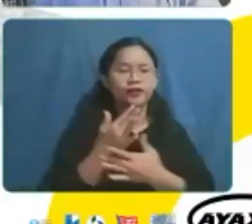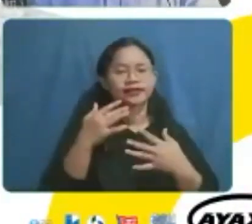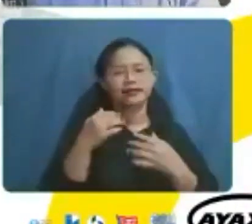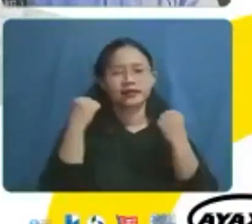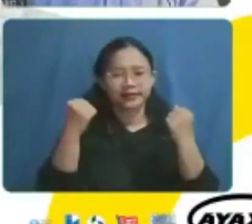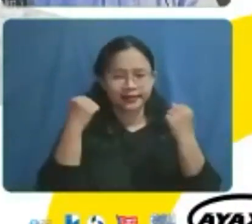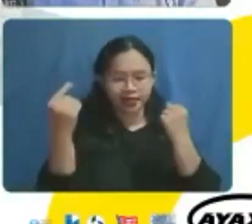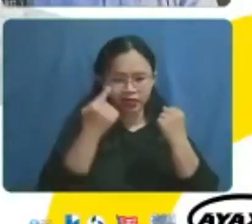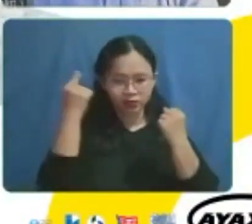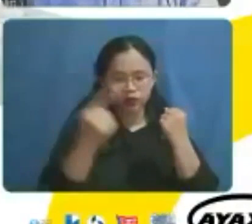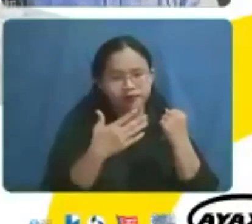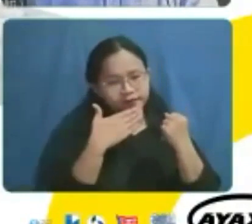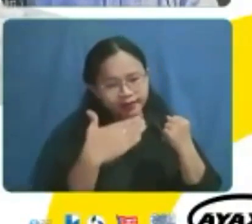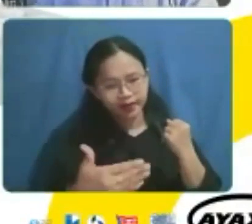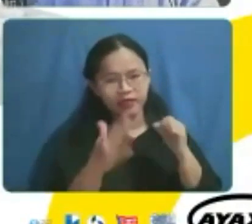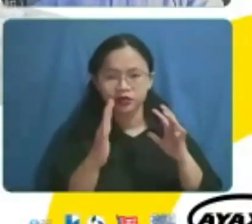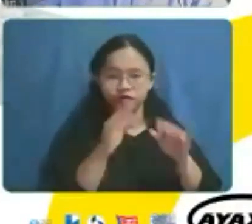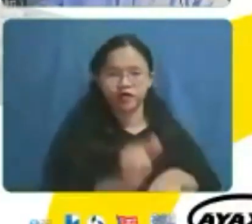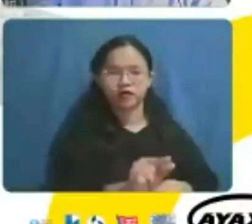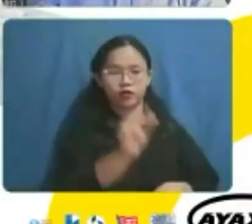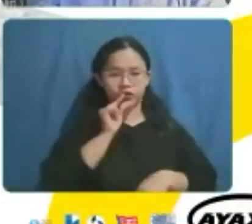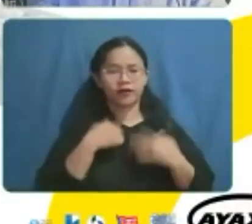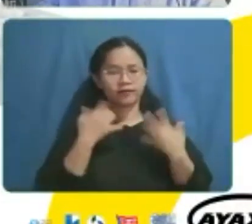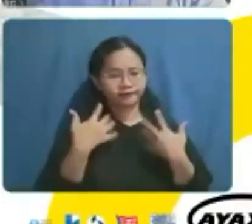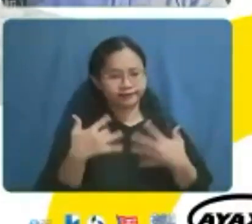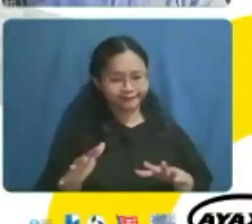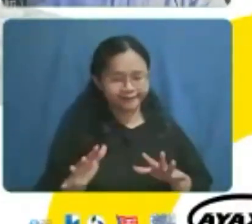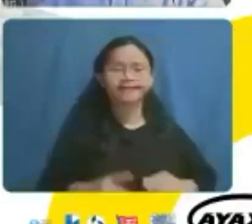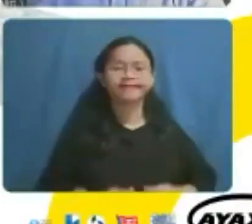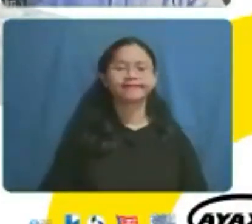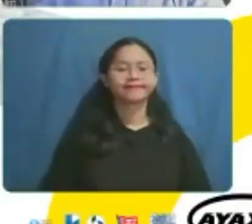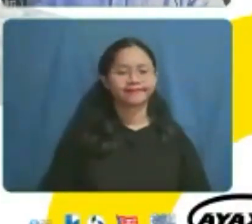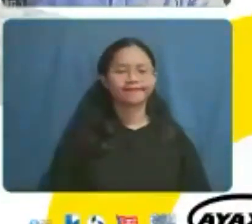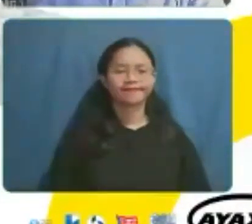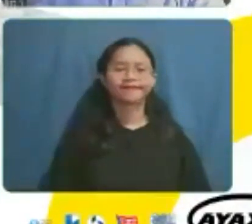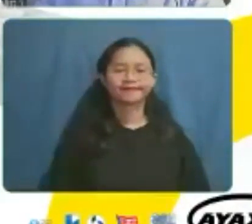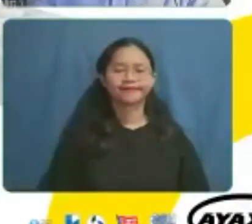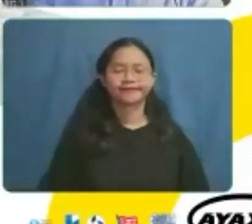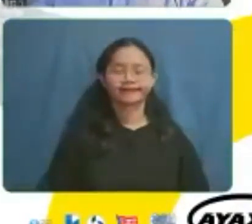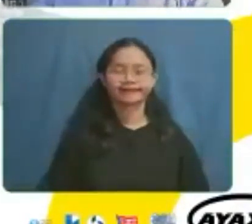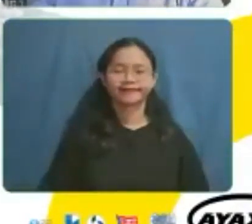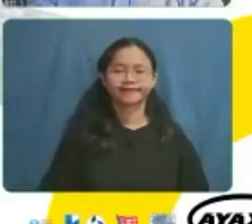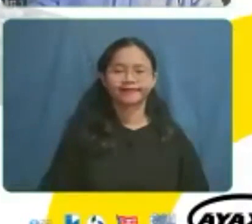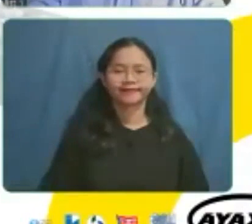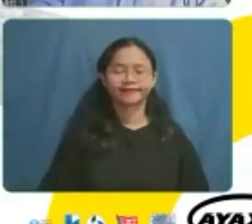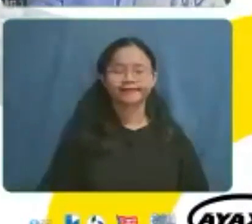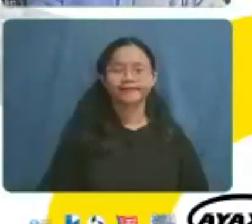me to participate in this forum and in this symposium. Next slide,